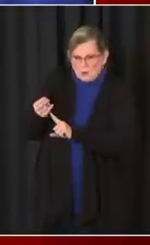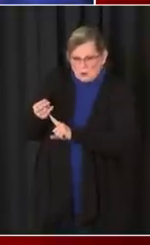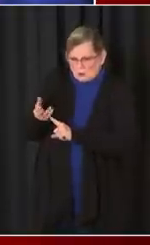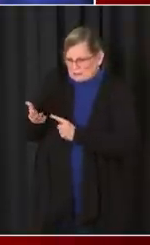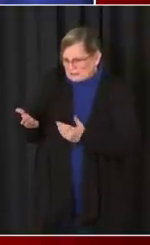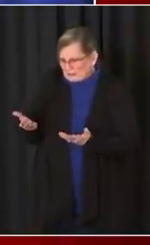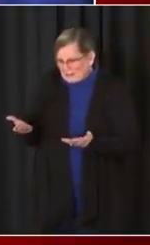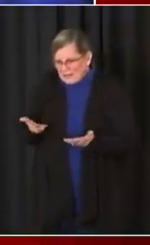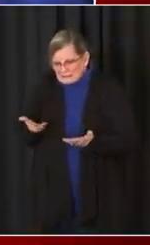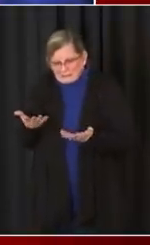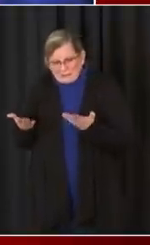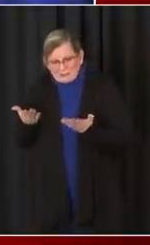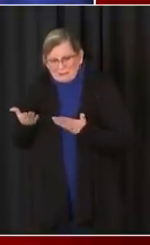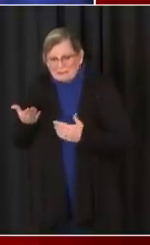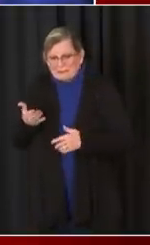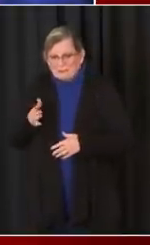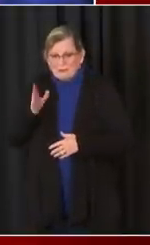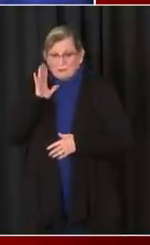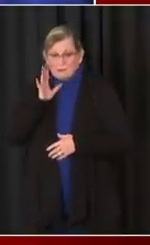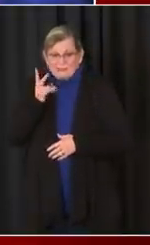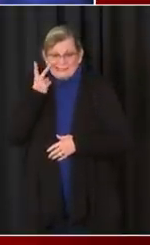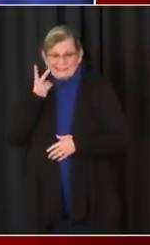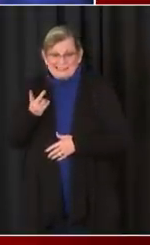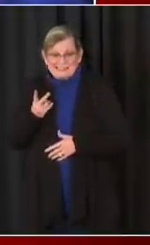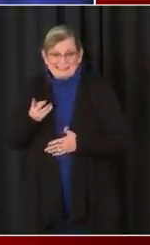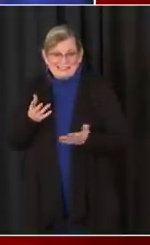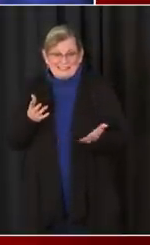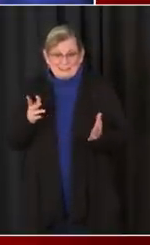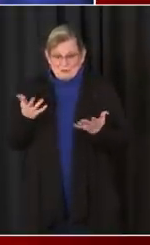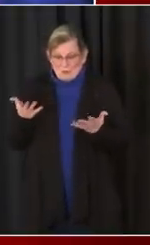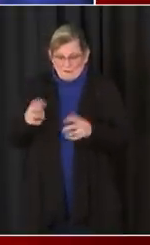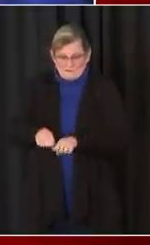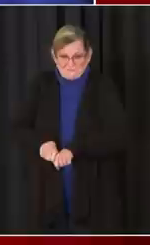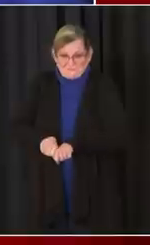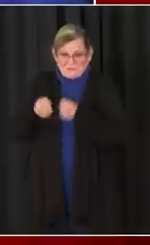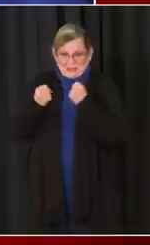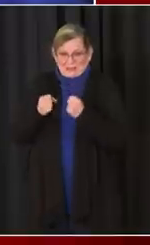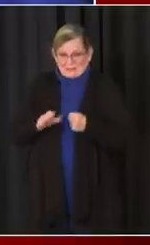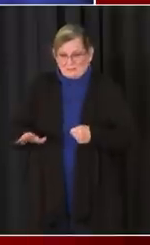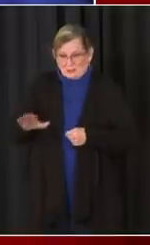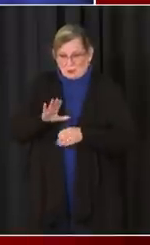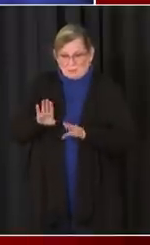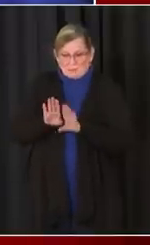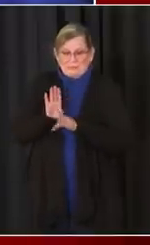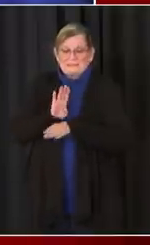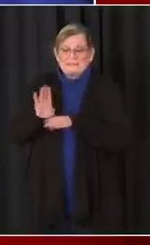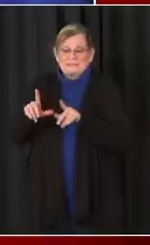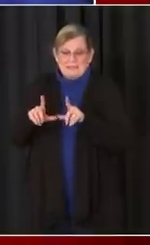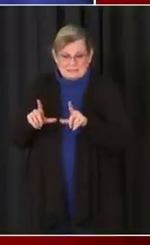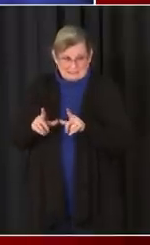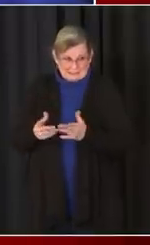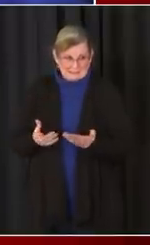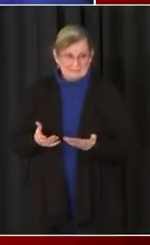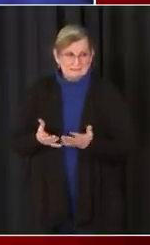guests, and we will see what violations of their business license occurred.